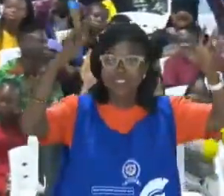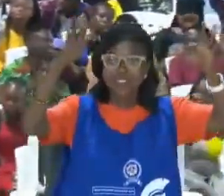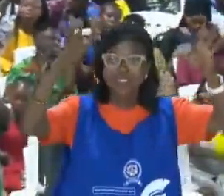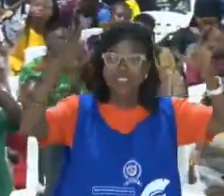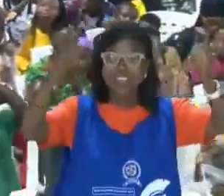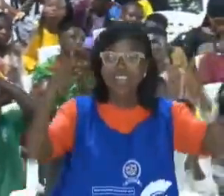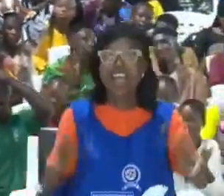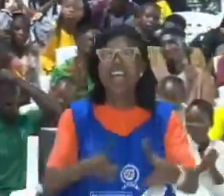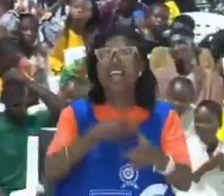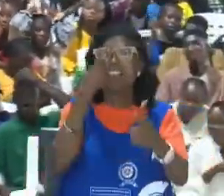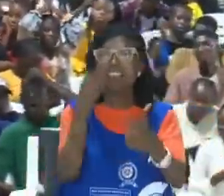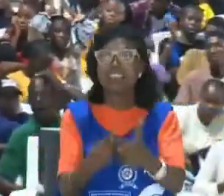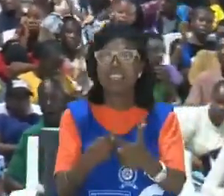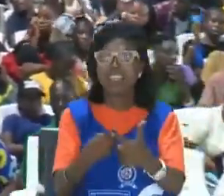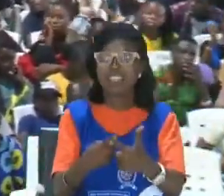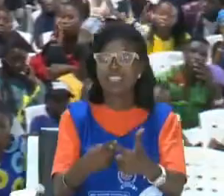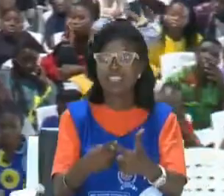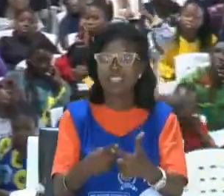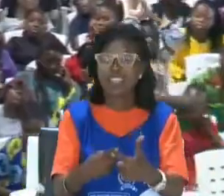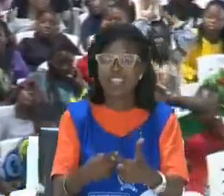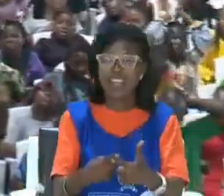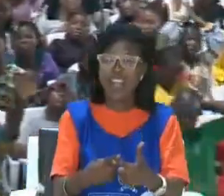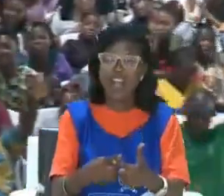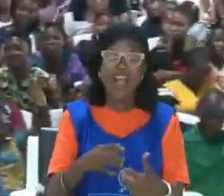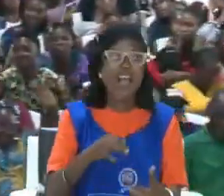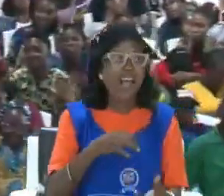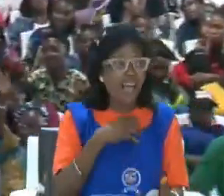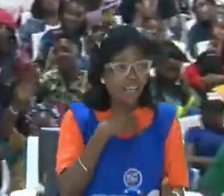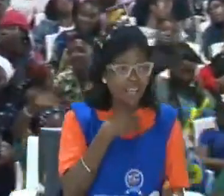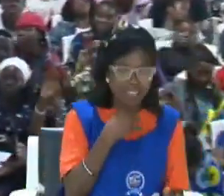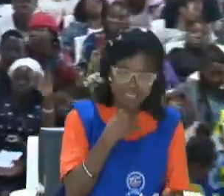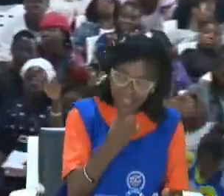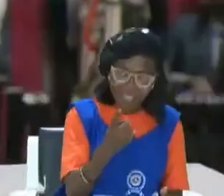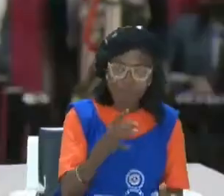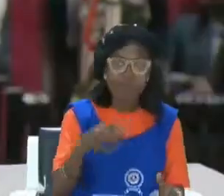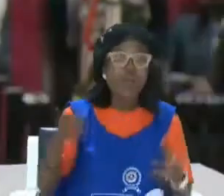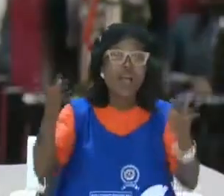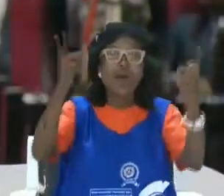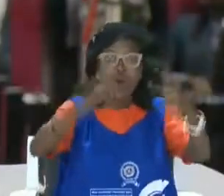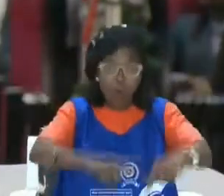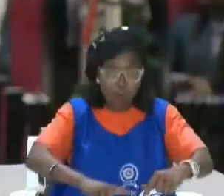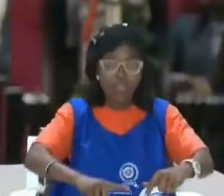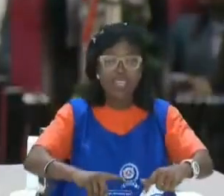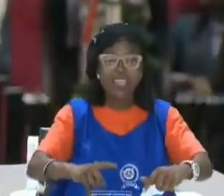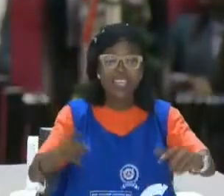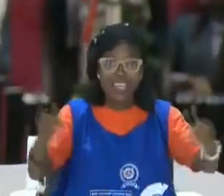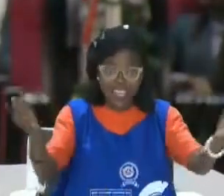And then I told them we are coming to build a 3x3 auditorium where we are now.